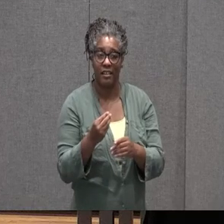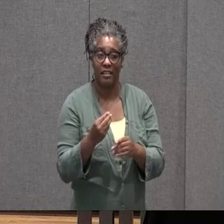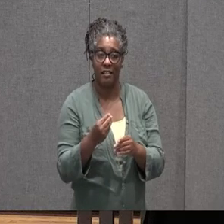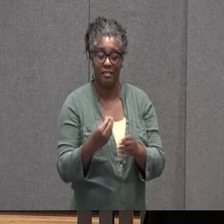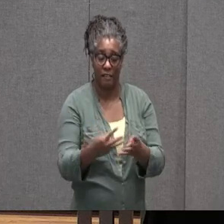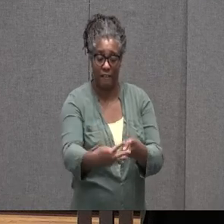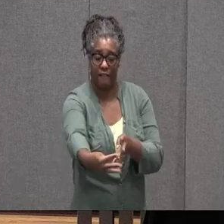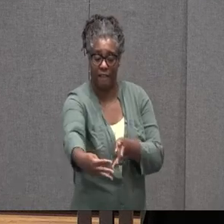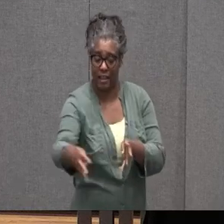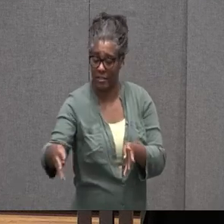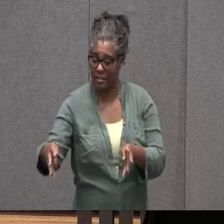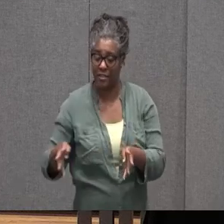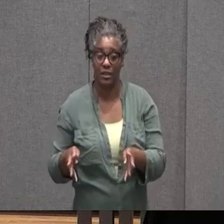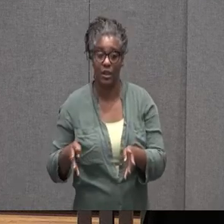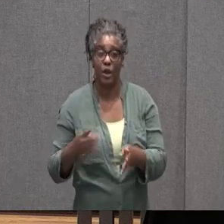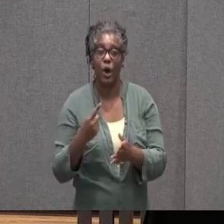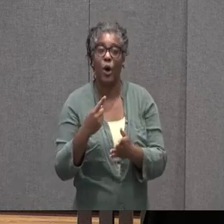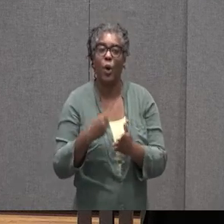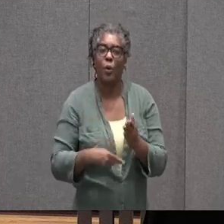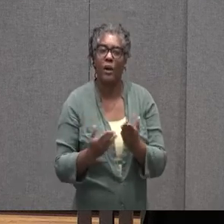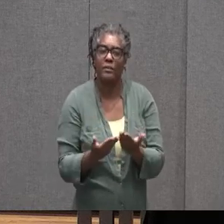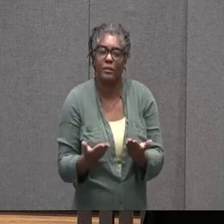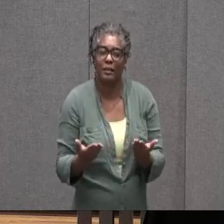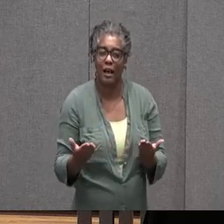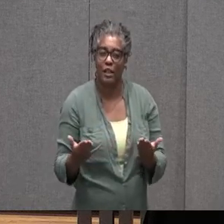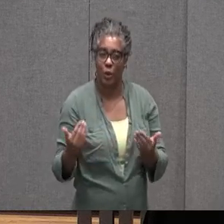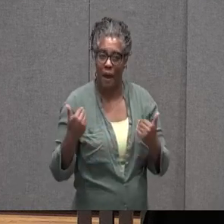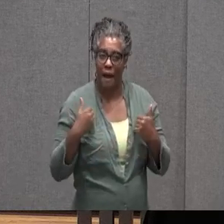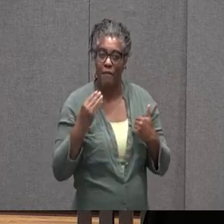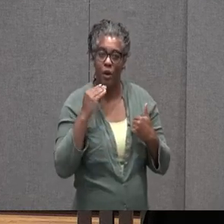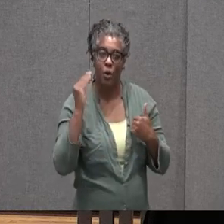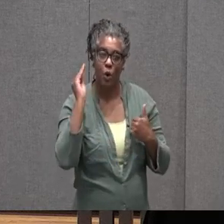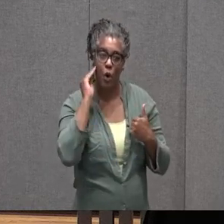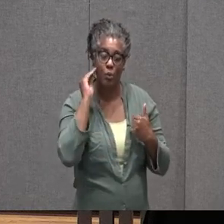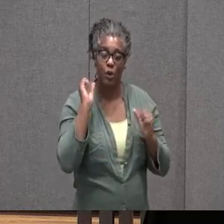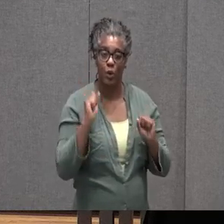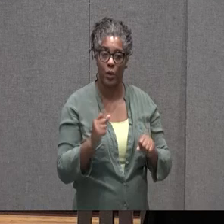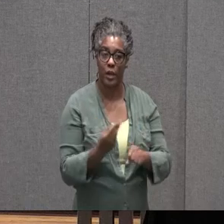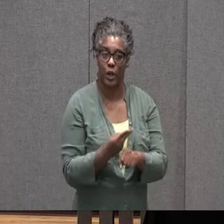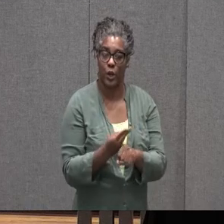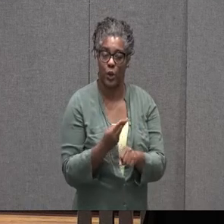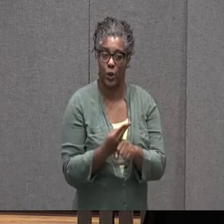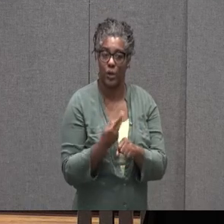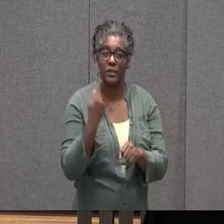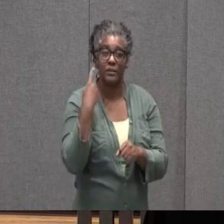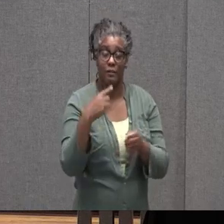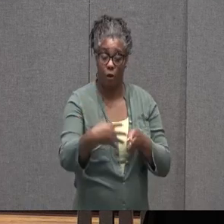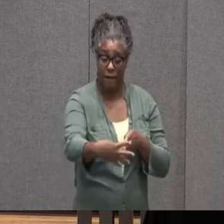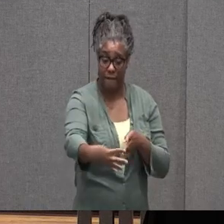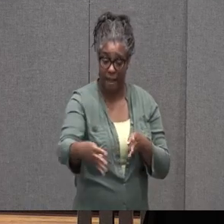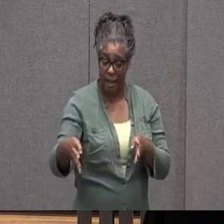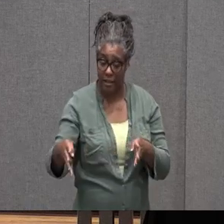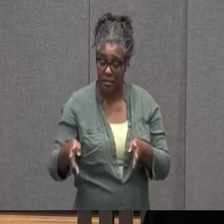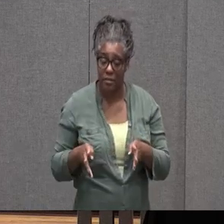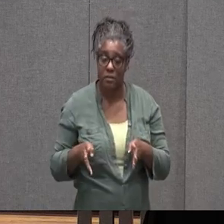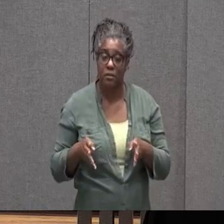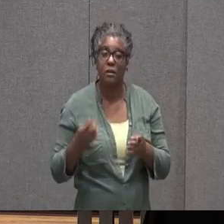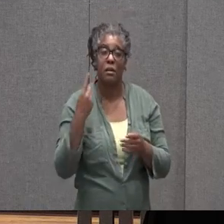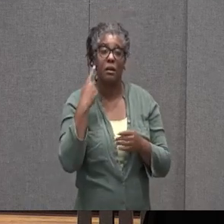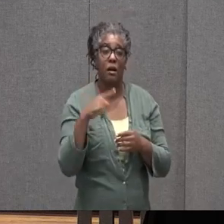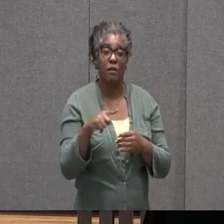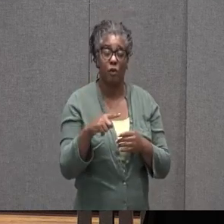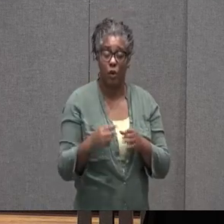you are allowed to use to make a fence? Or you could use the playground that we made in our last